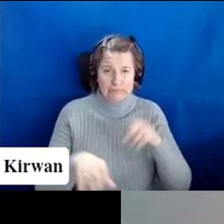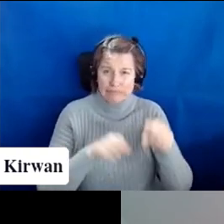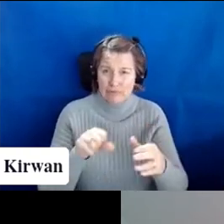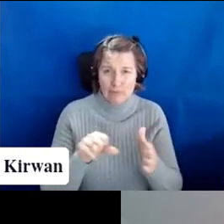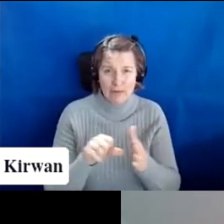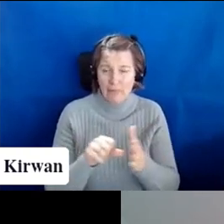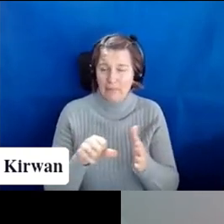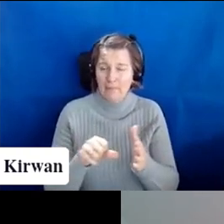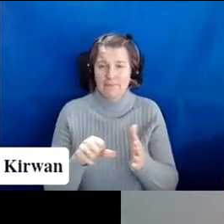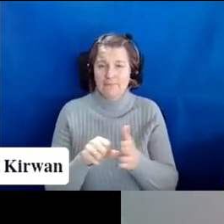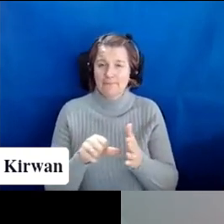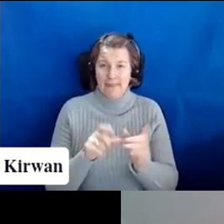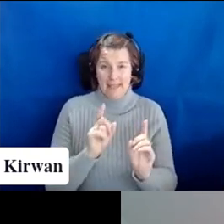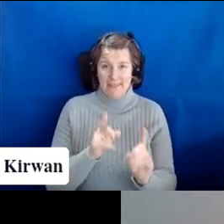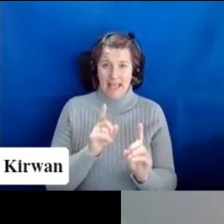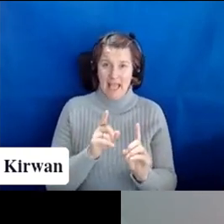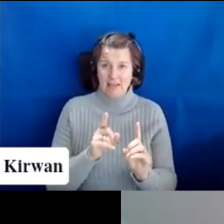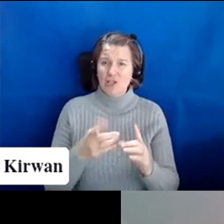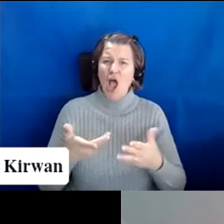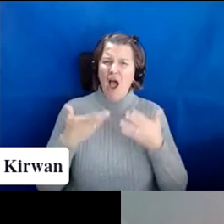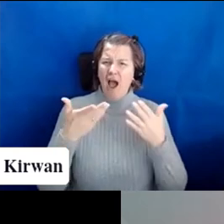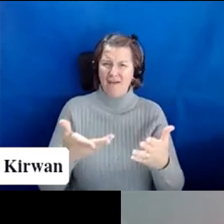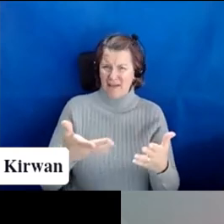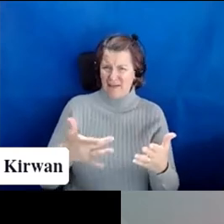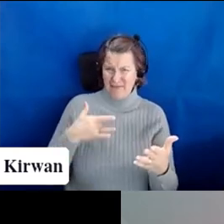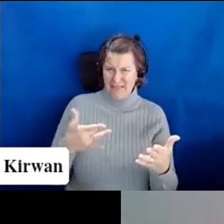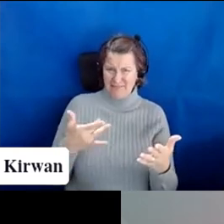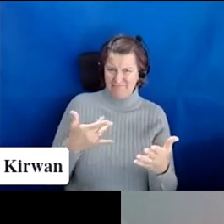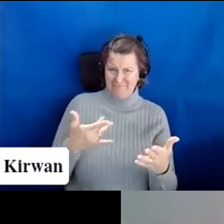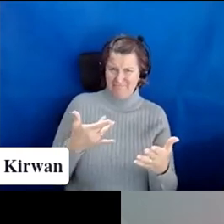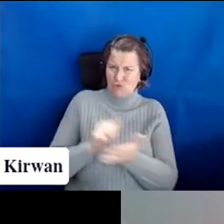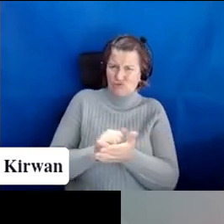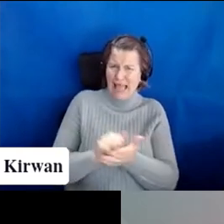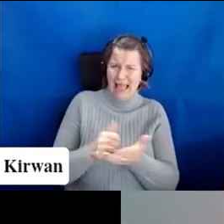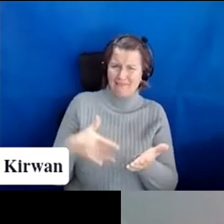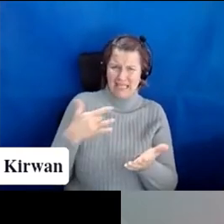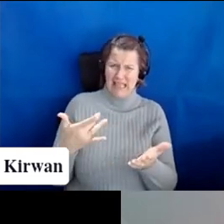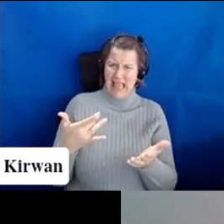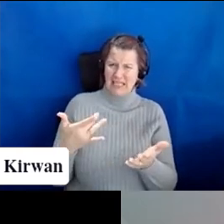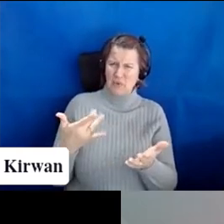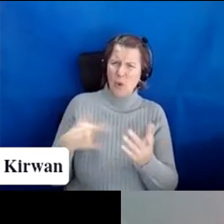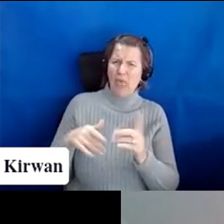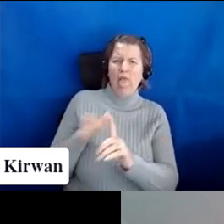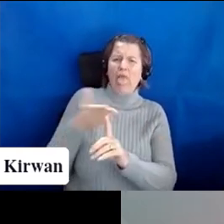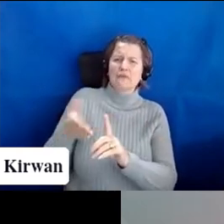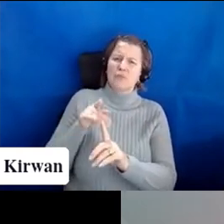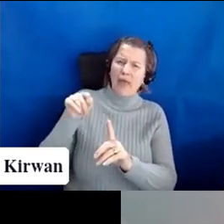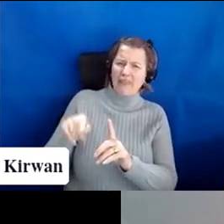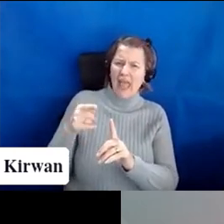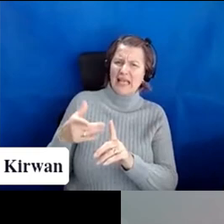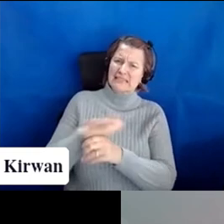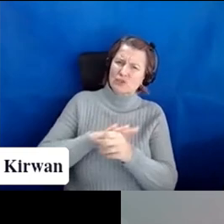well, is that offer doesn't feel right. It almost can feel sometimes quite exploitative. So we've kind of stayed really, really clear of